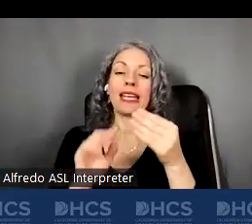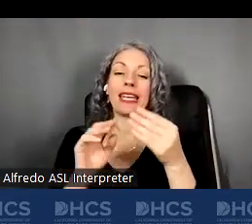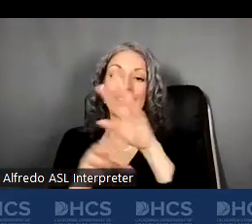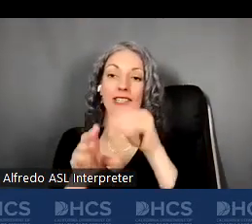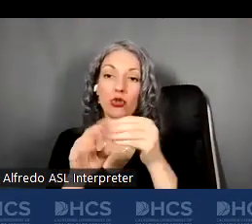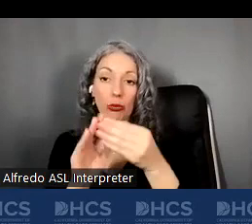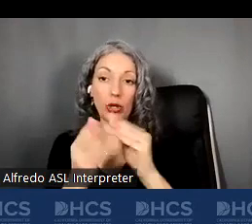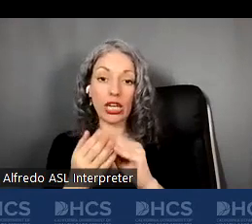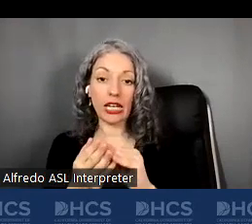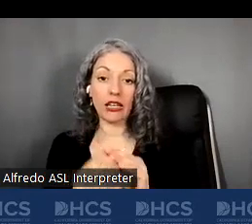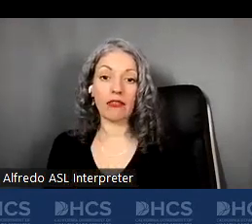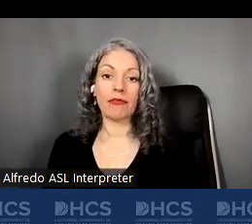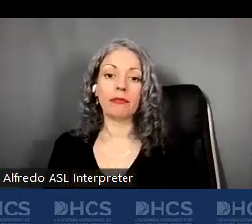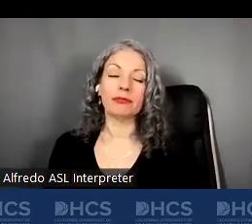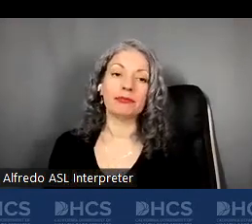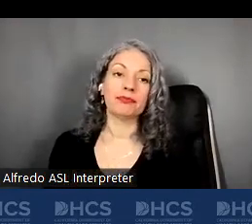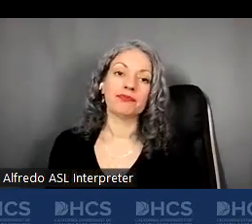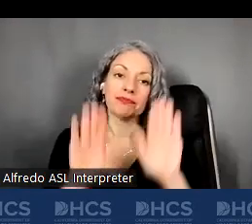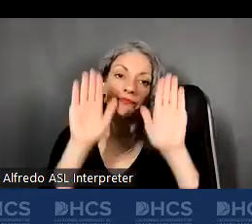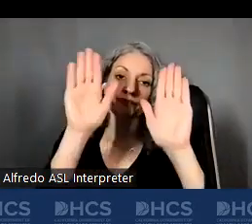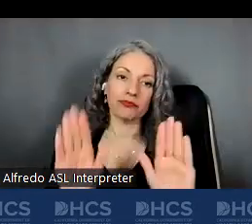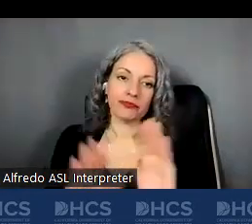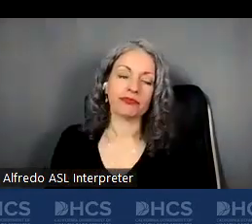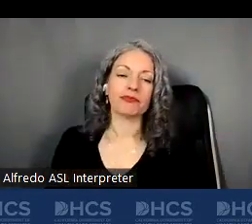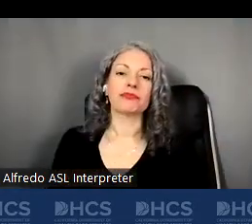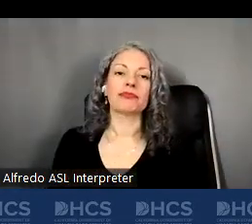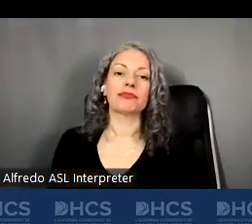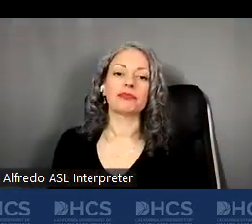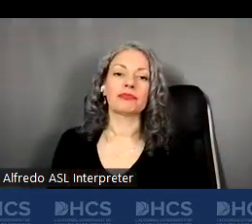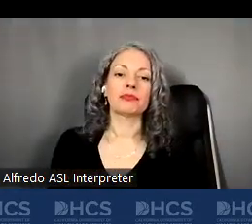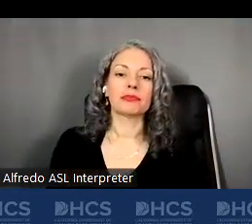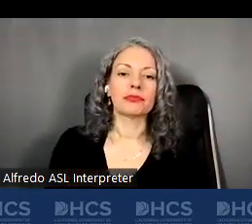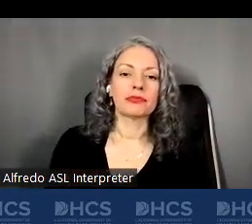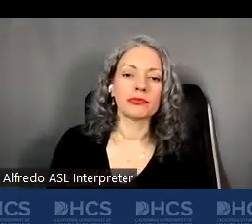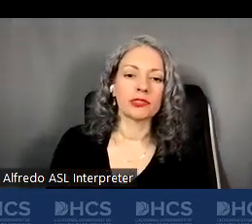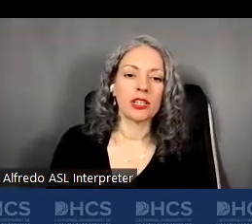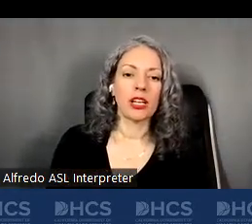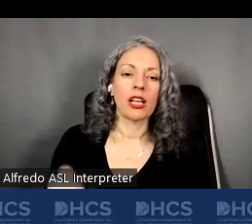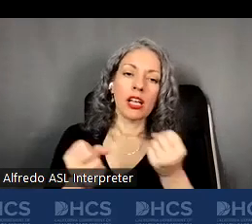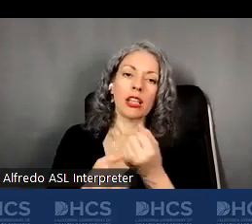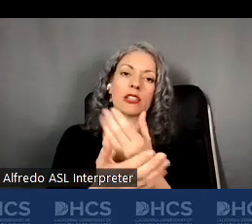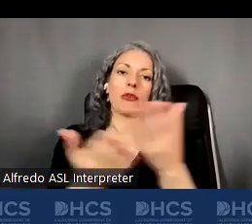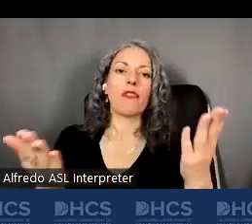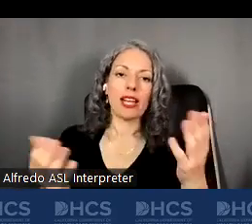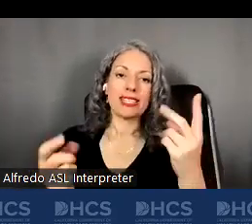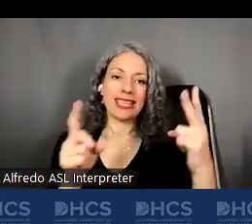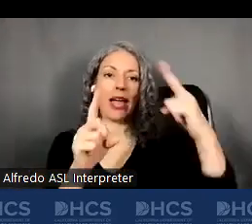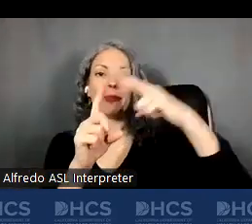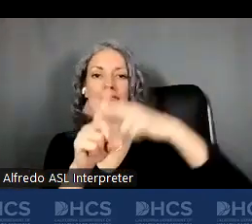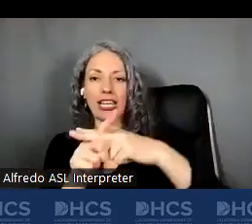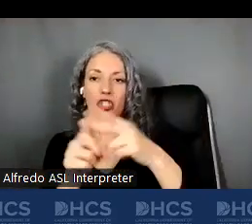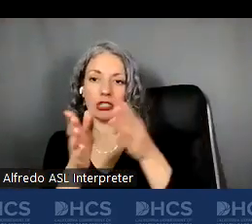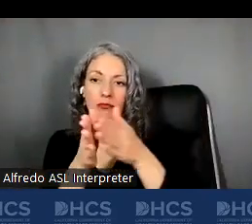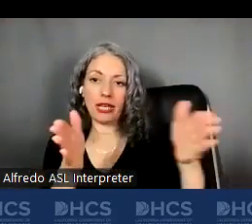Great. Okay. Yeah, and so this provides really quickly the application period,